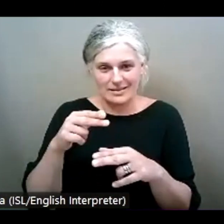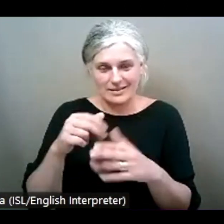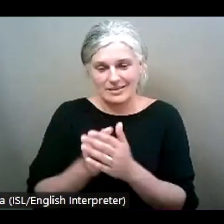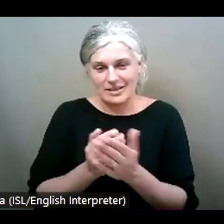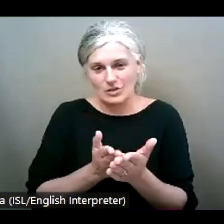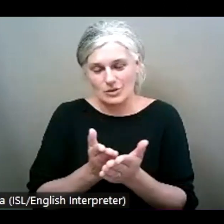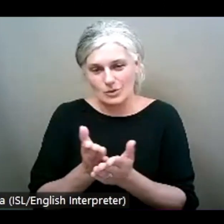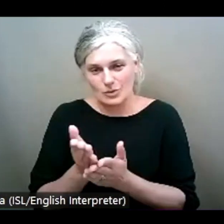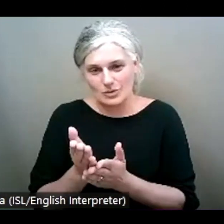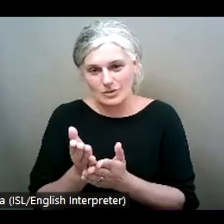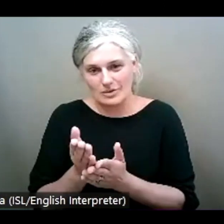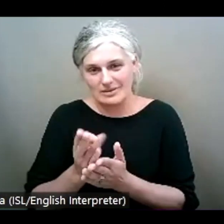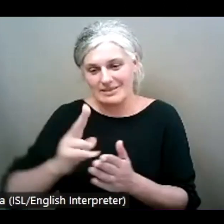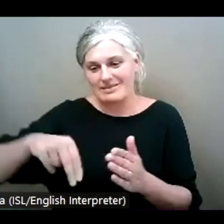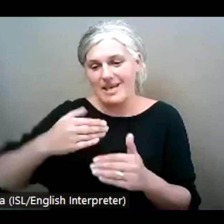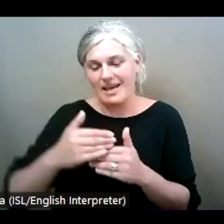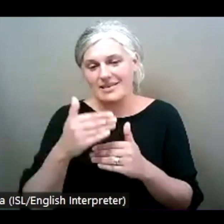the next